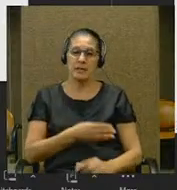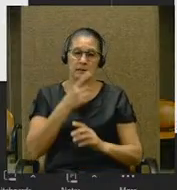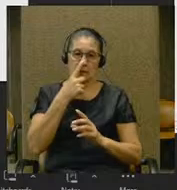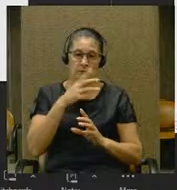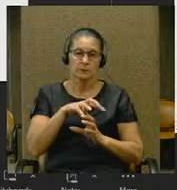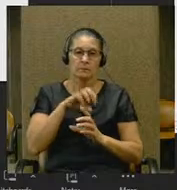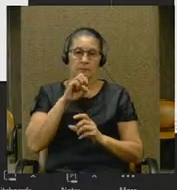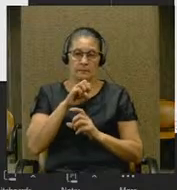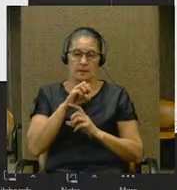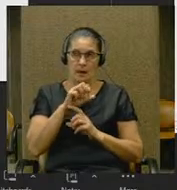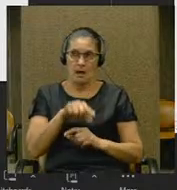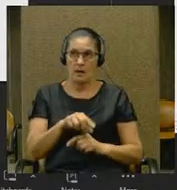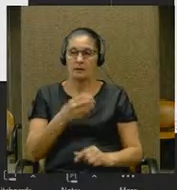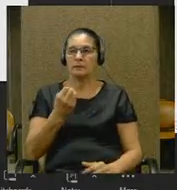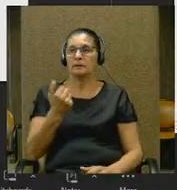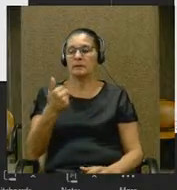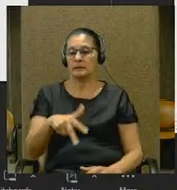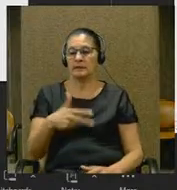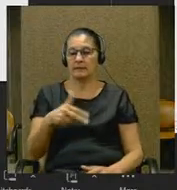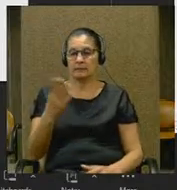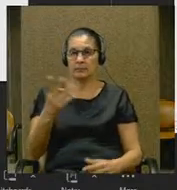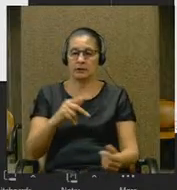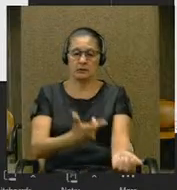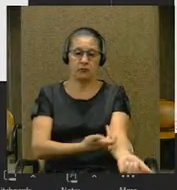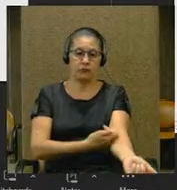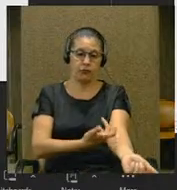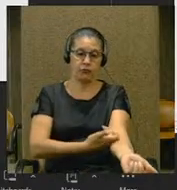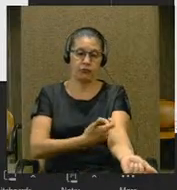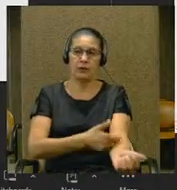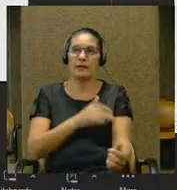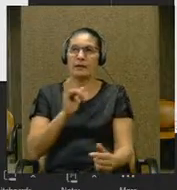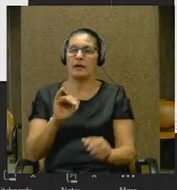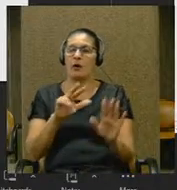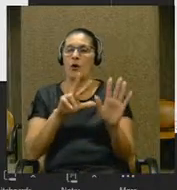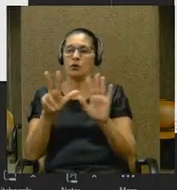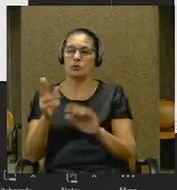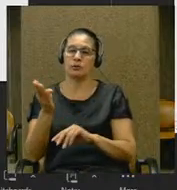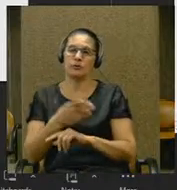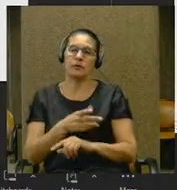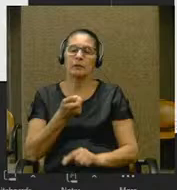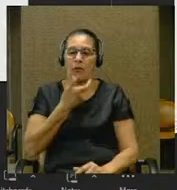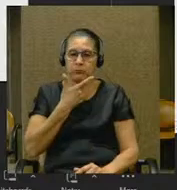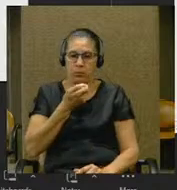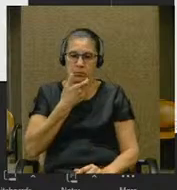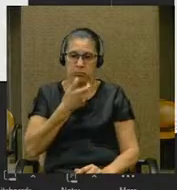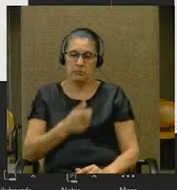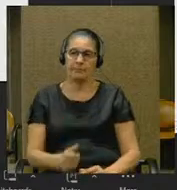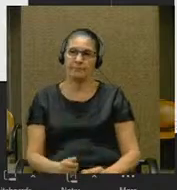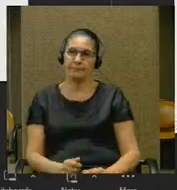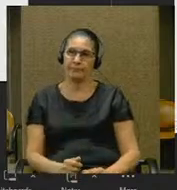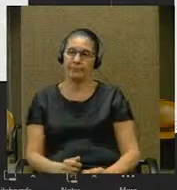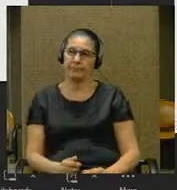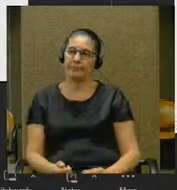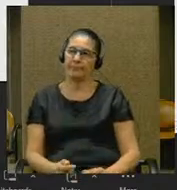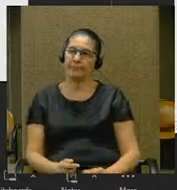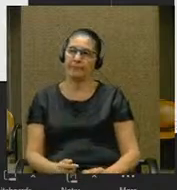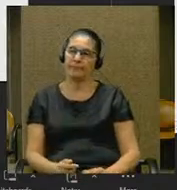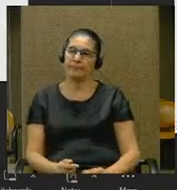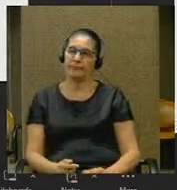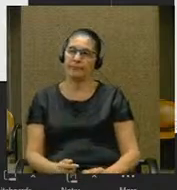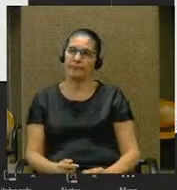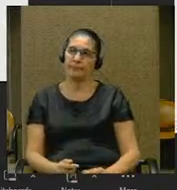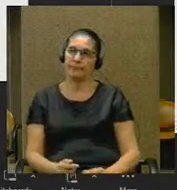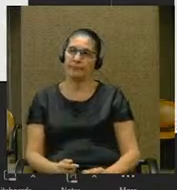Previously, during the heroin era, the earlier wave that Bo was talking about, injection was much more